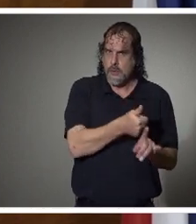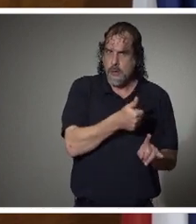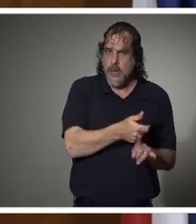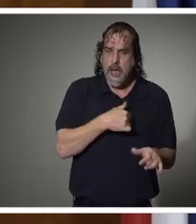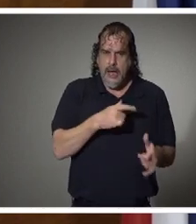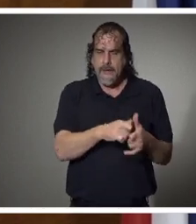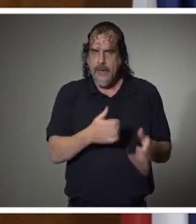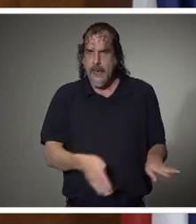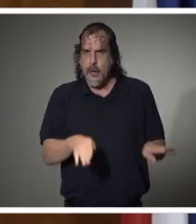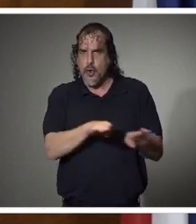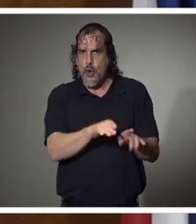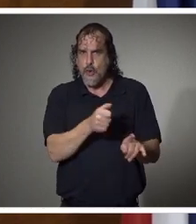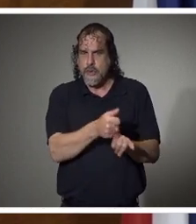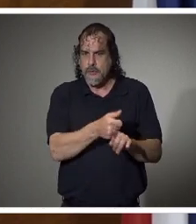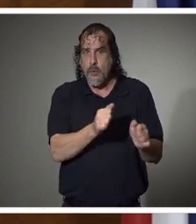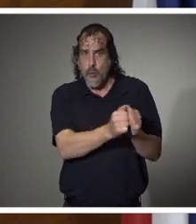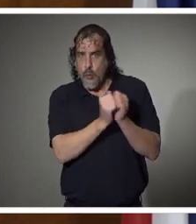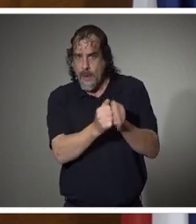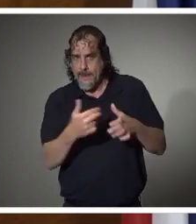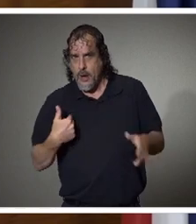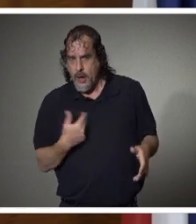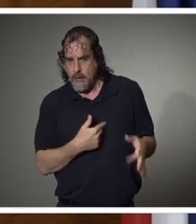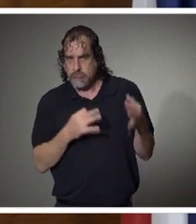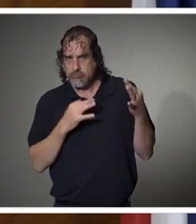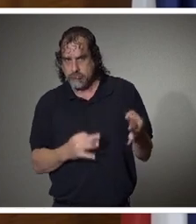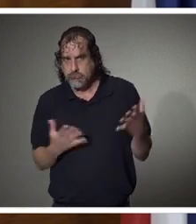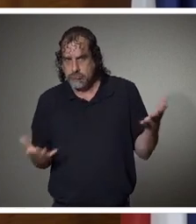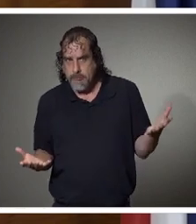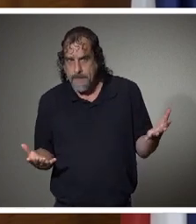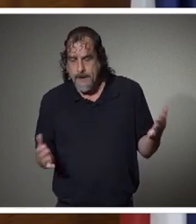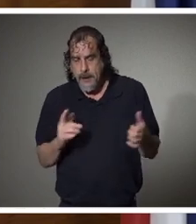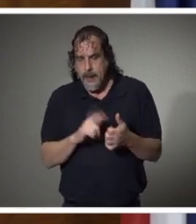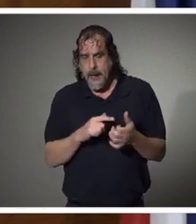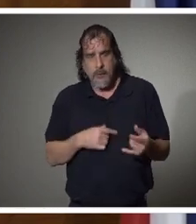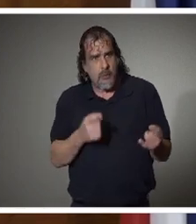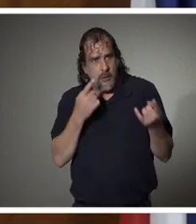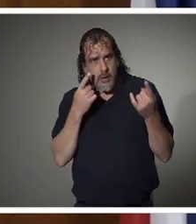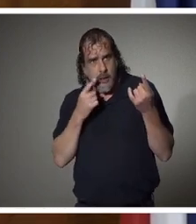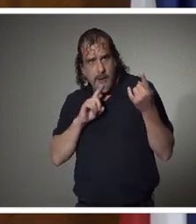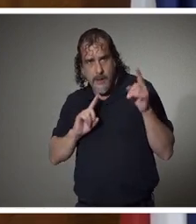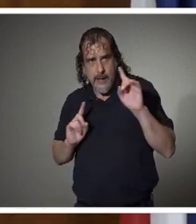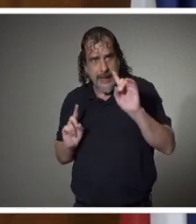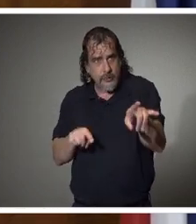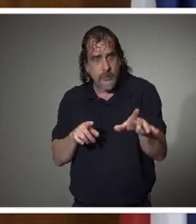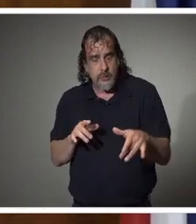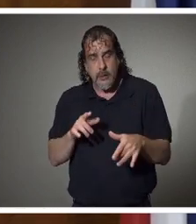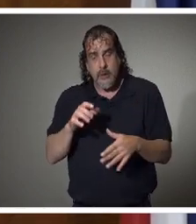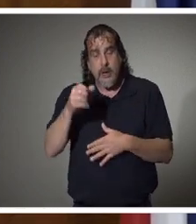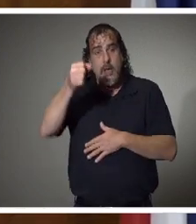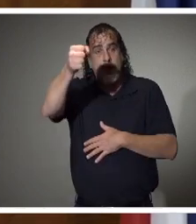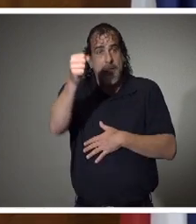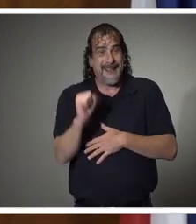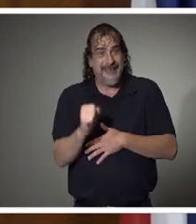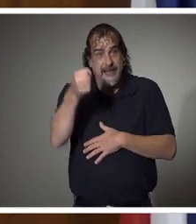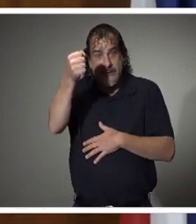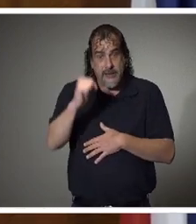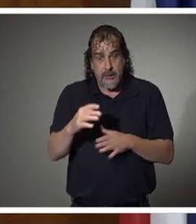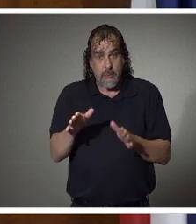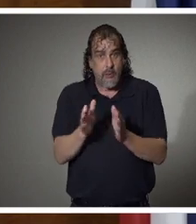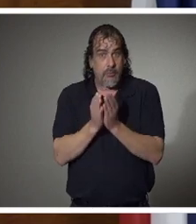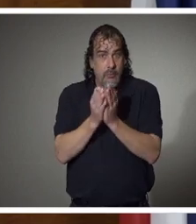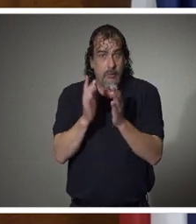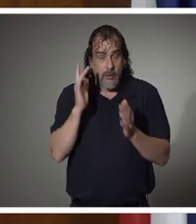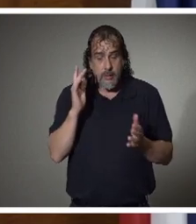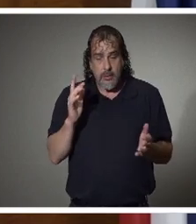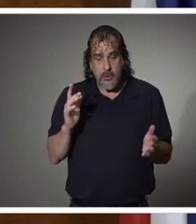in conjunction with us. And so the way I would answer that question is the casinos, it would be very surprising